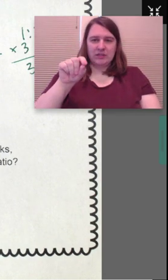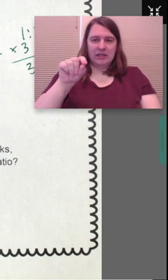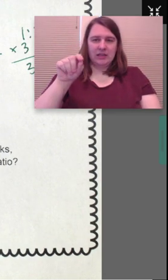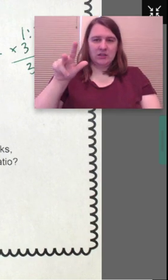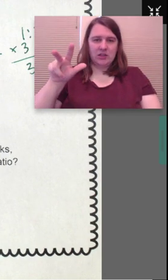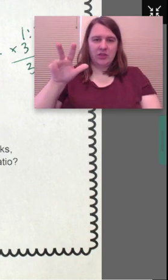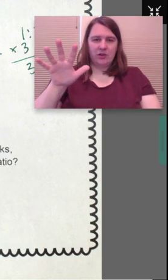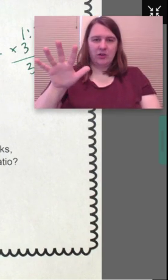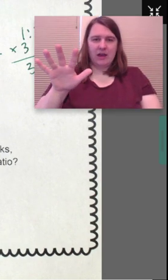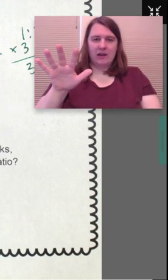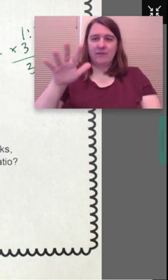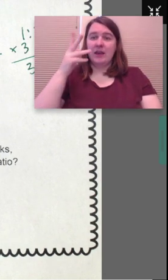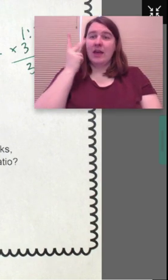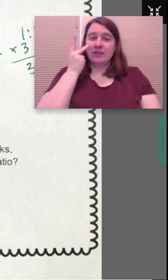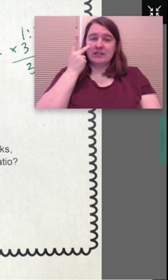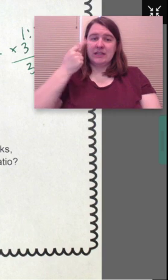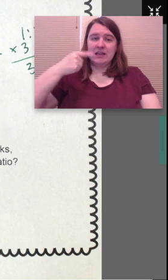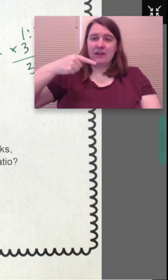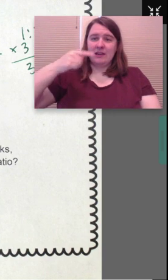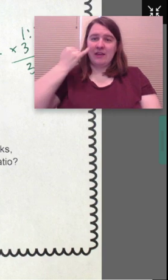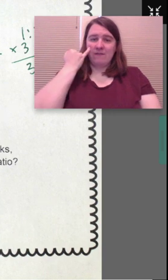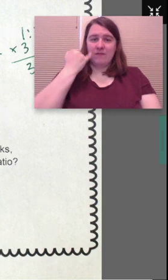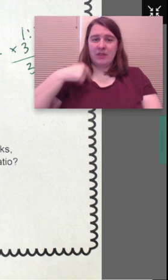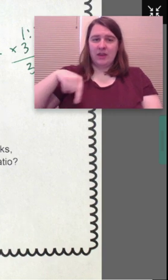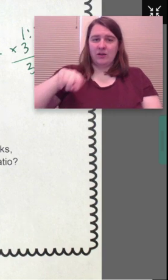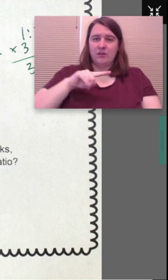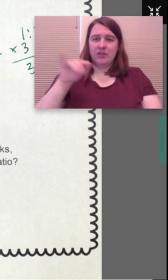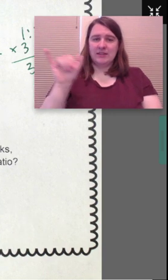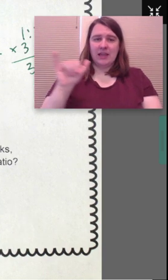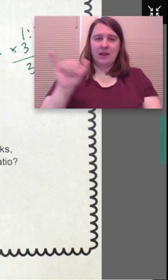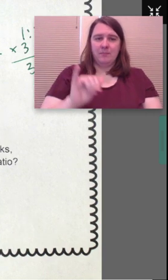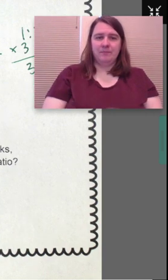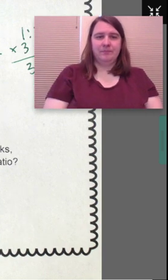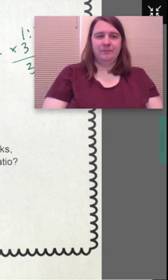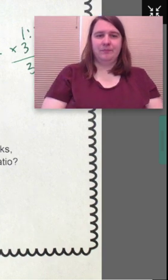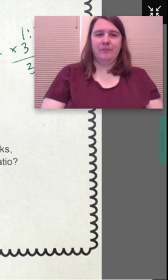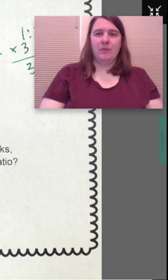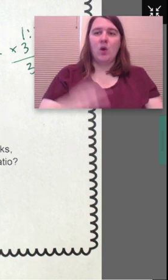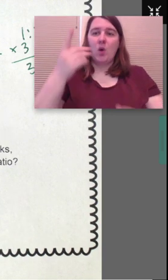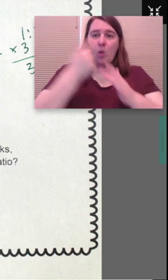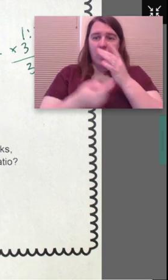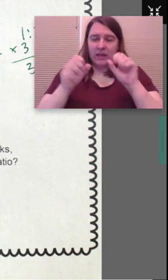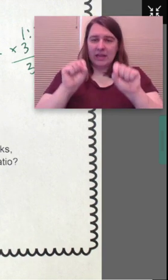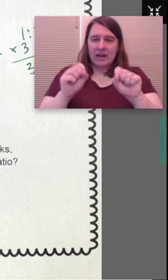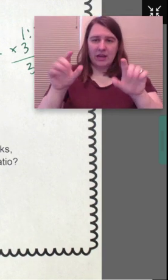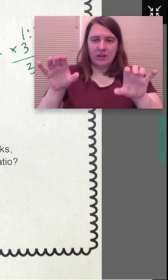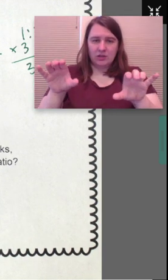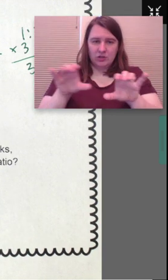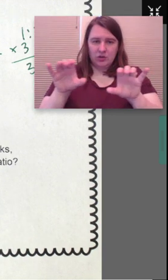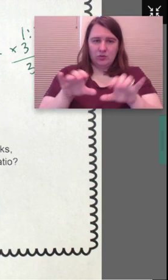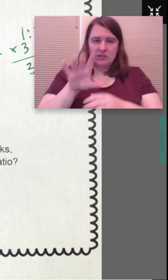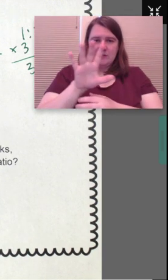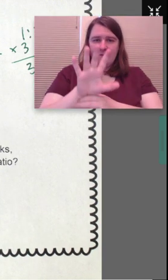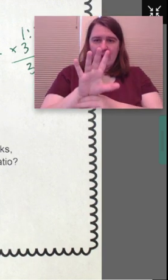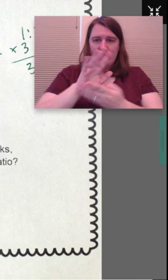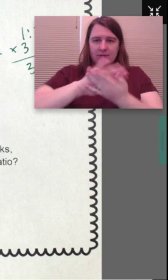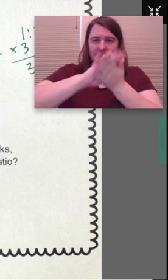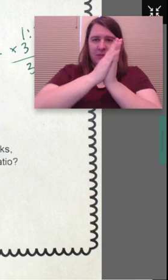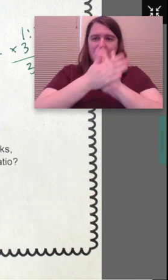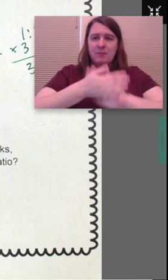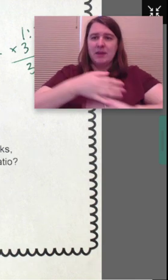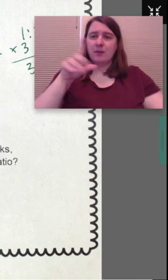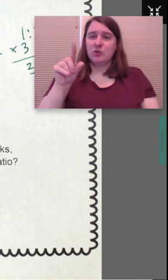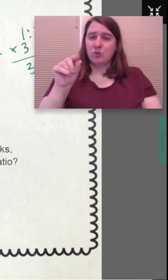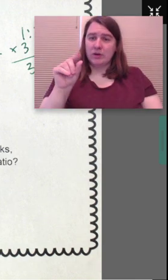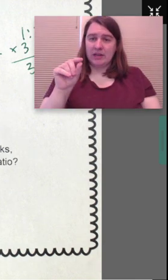and 20 to 35. Let's see if they're the same. What can I do to 5